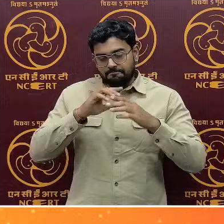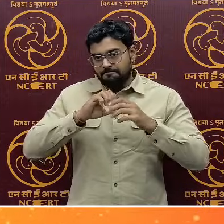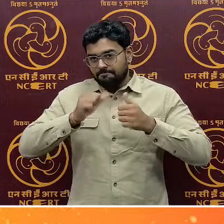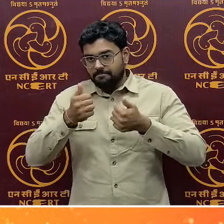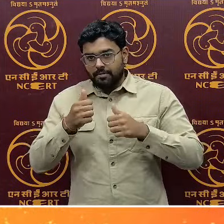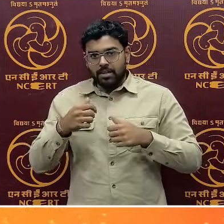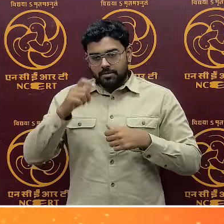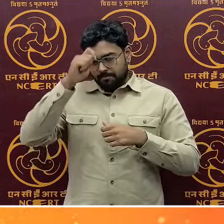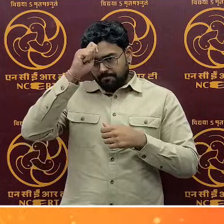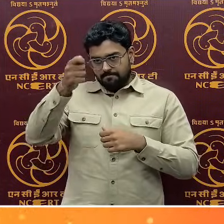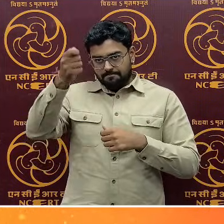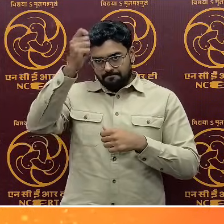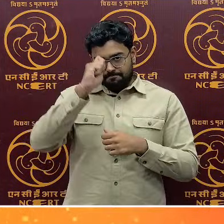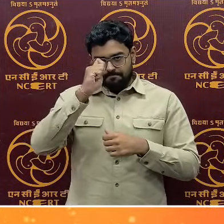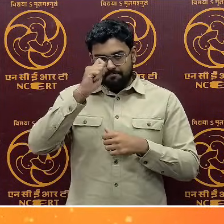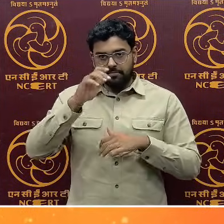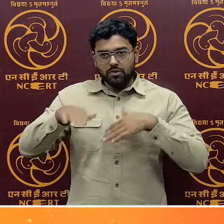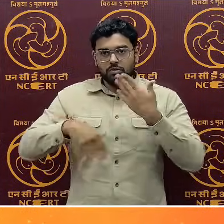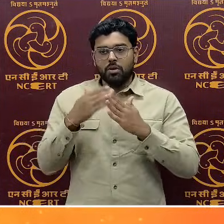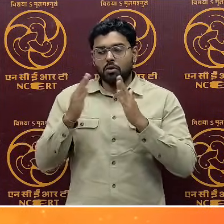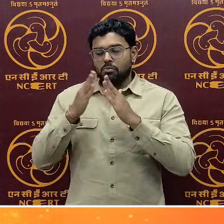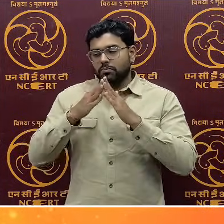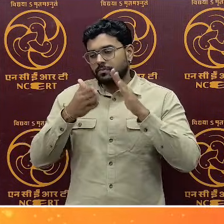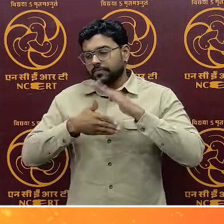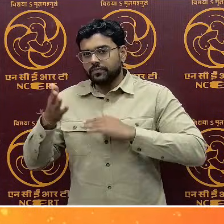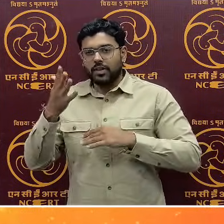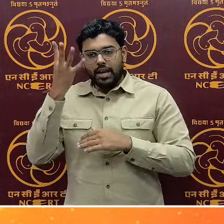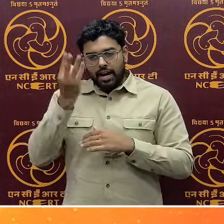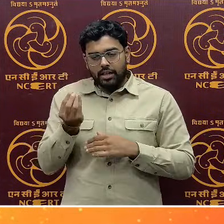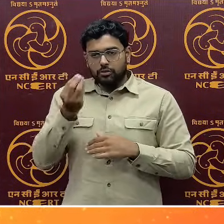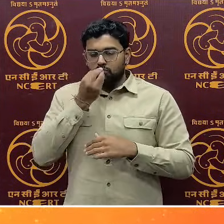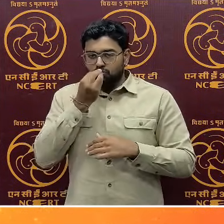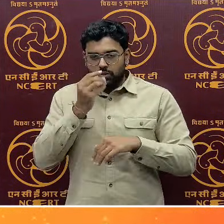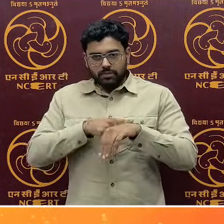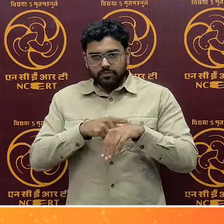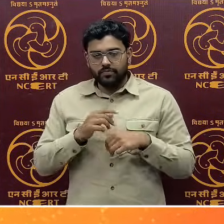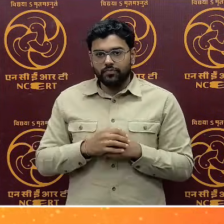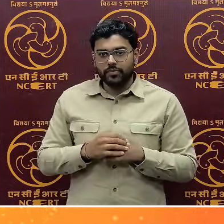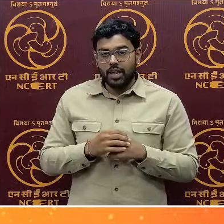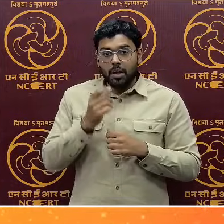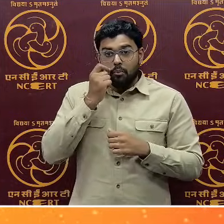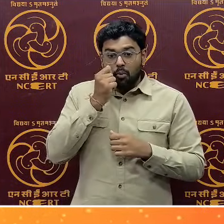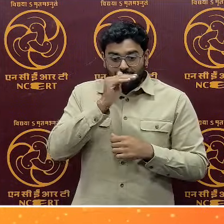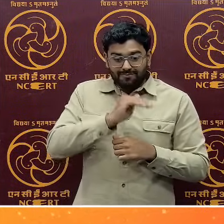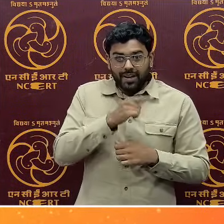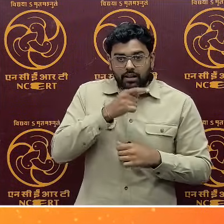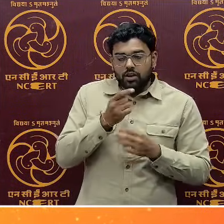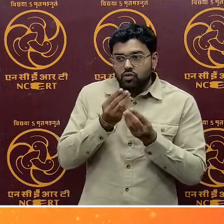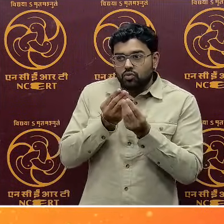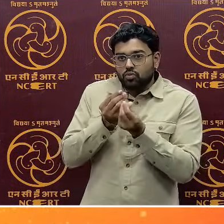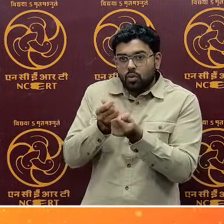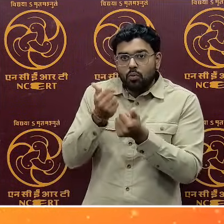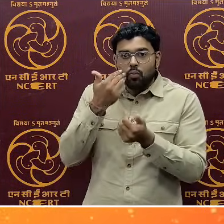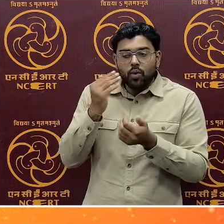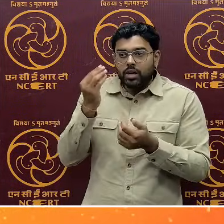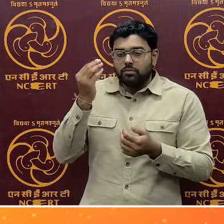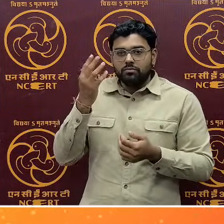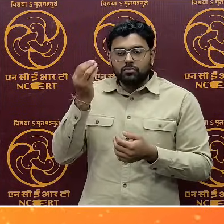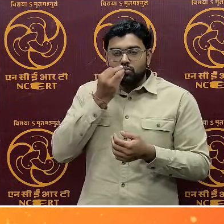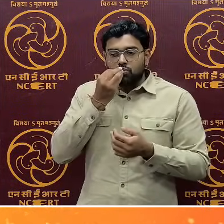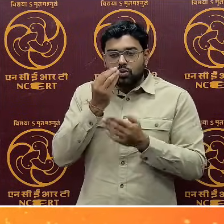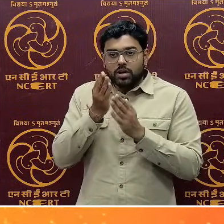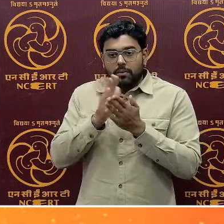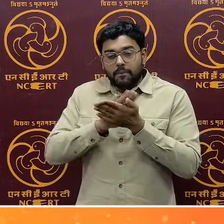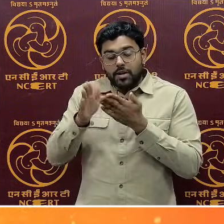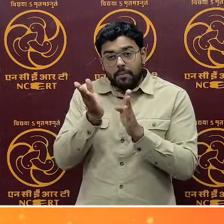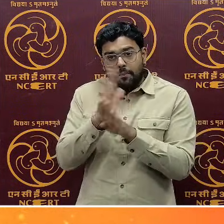his hat, and went home to dinner. Encyclopedia solved the case for him before dinner was over.